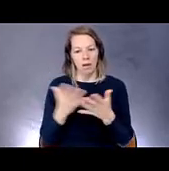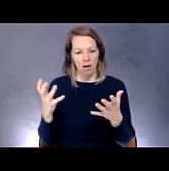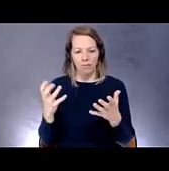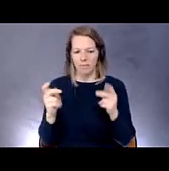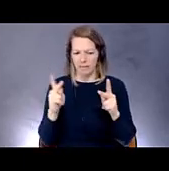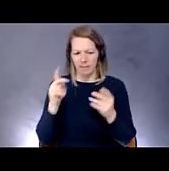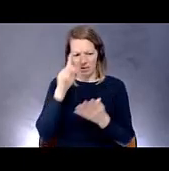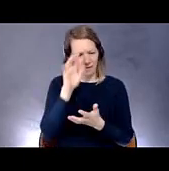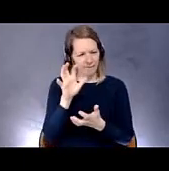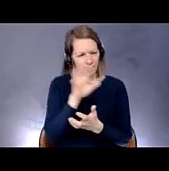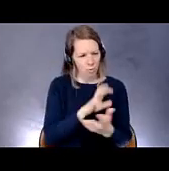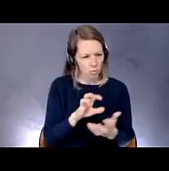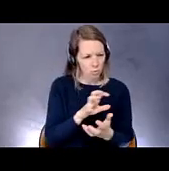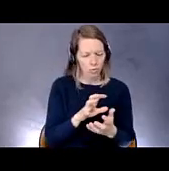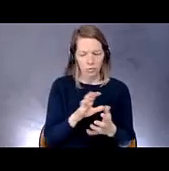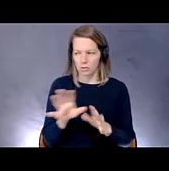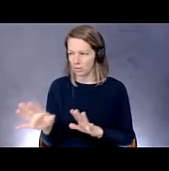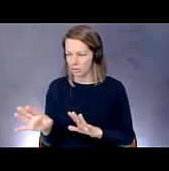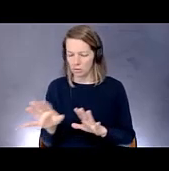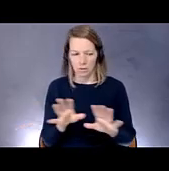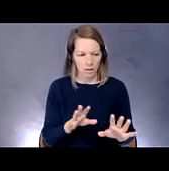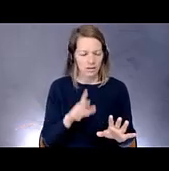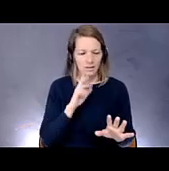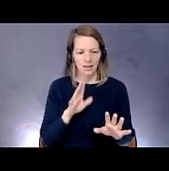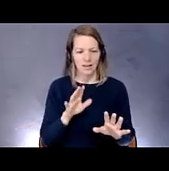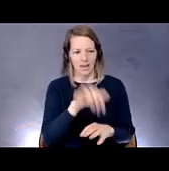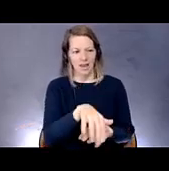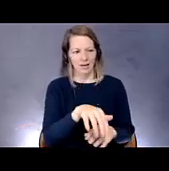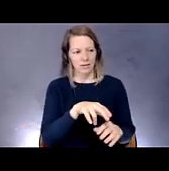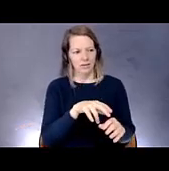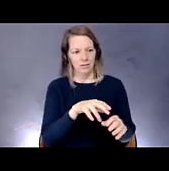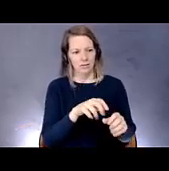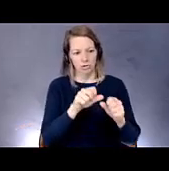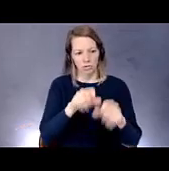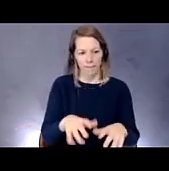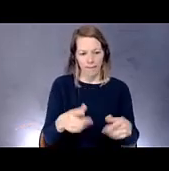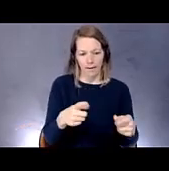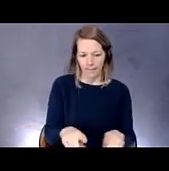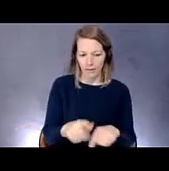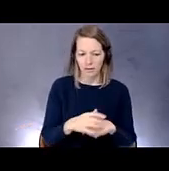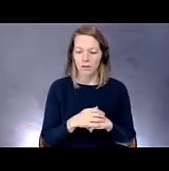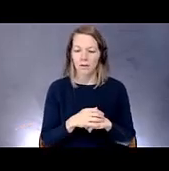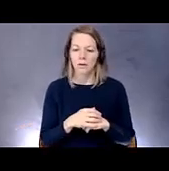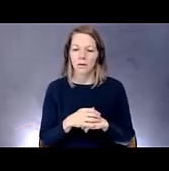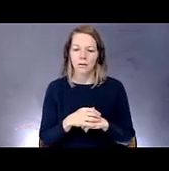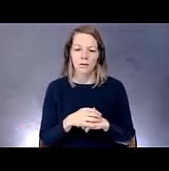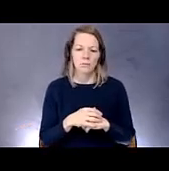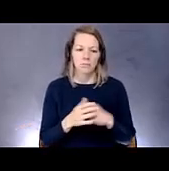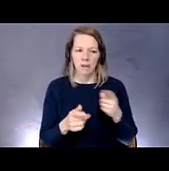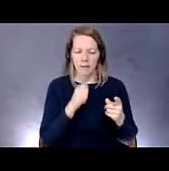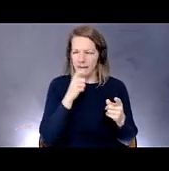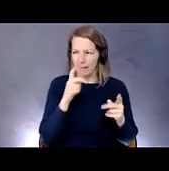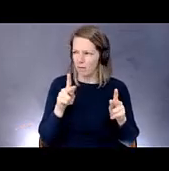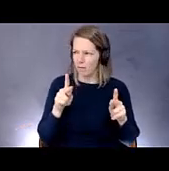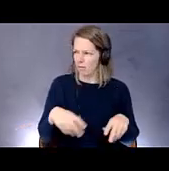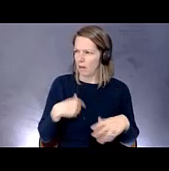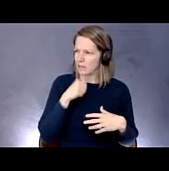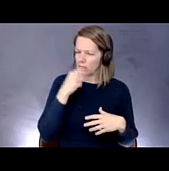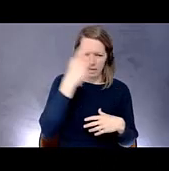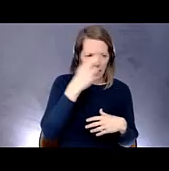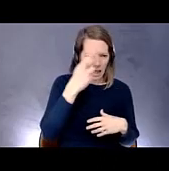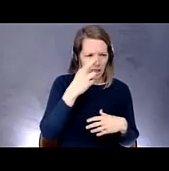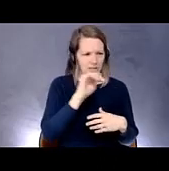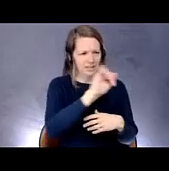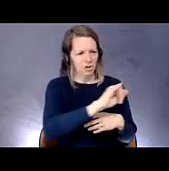confusion for people as the unwind is happening. They may not understand that they no longer have coverage